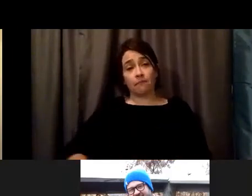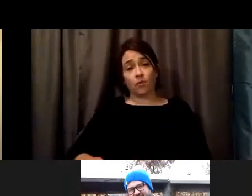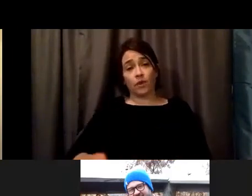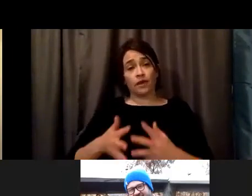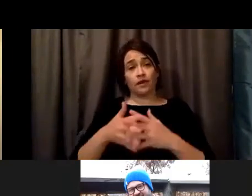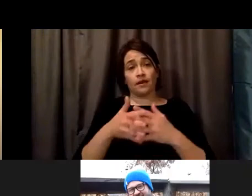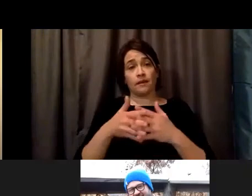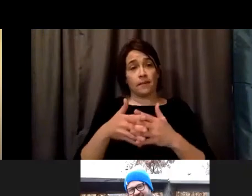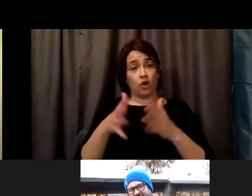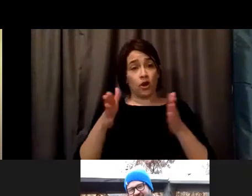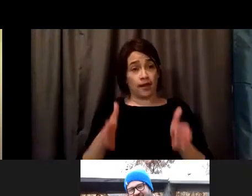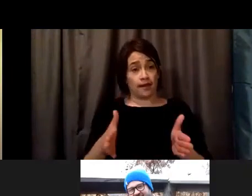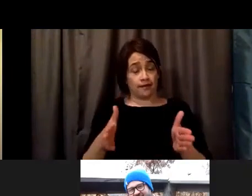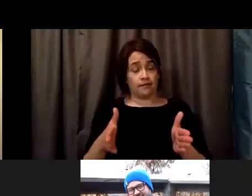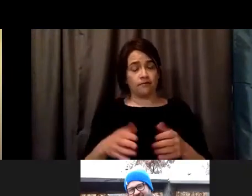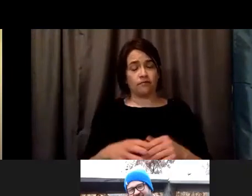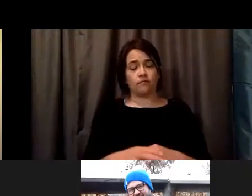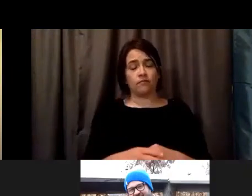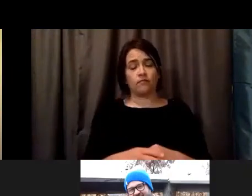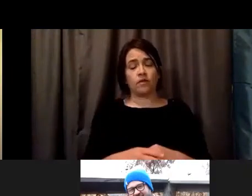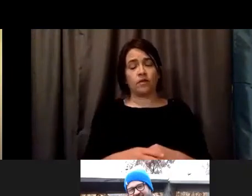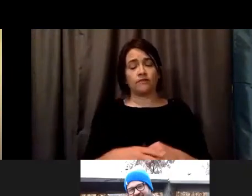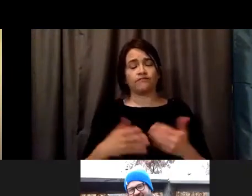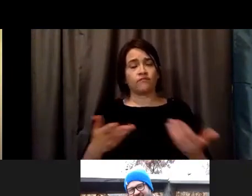of the tribunals?